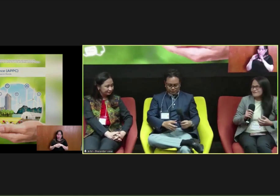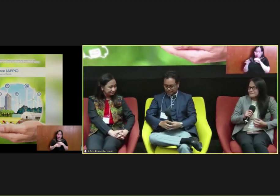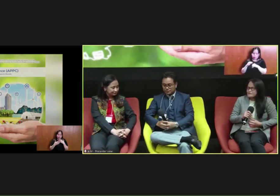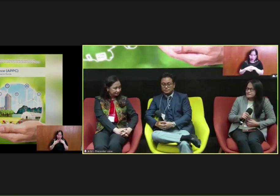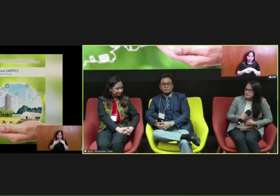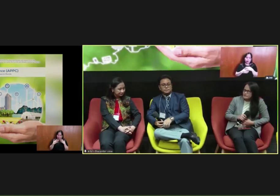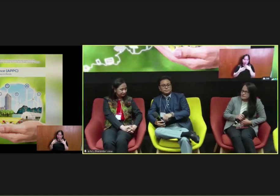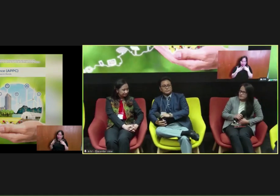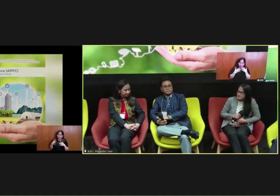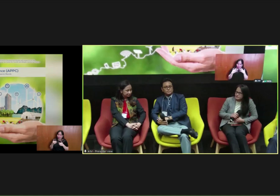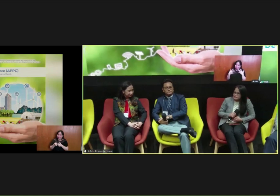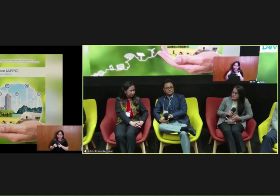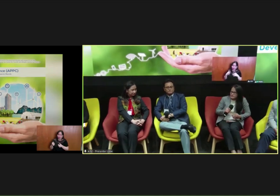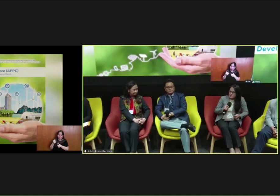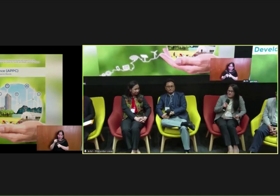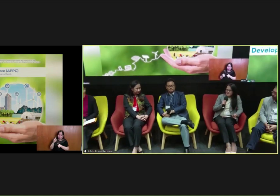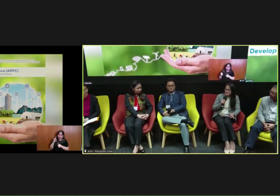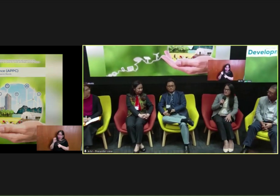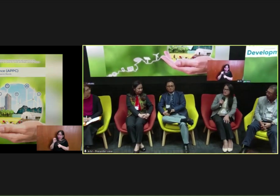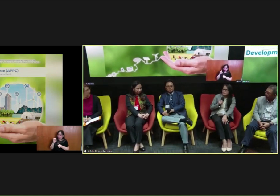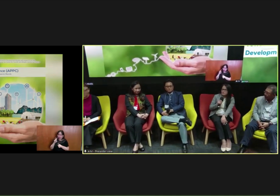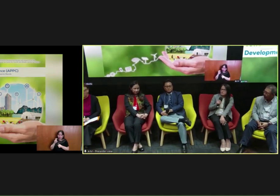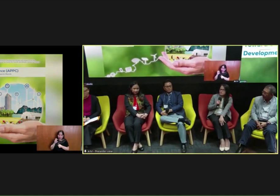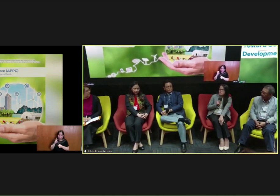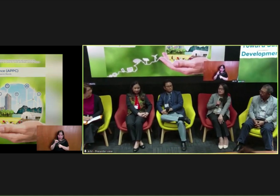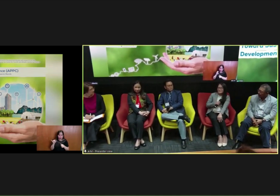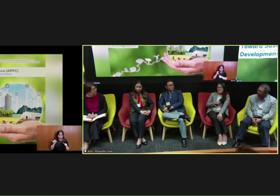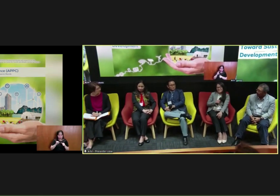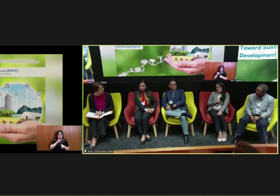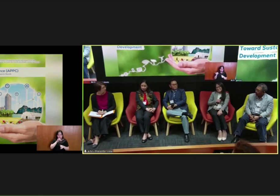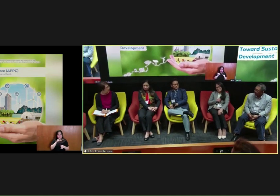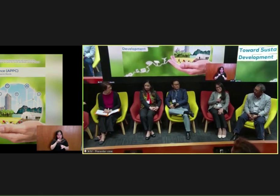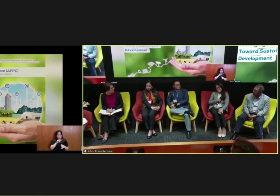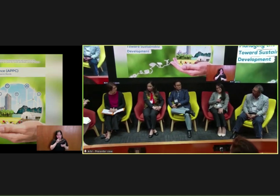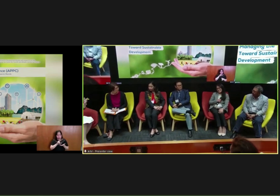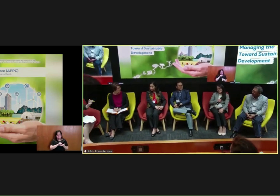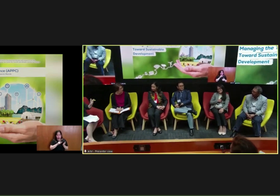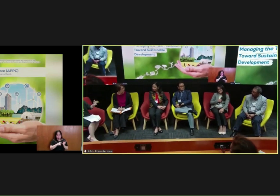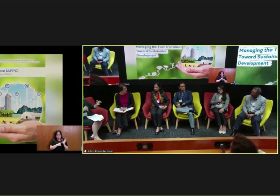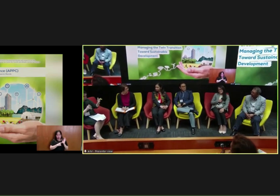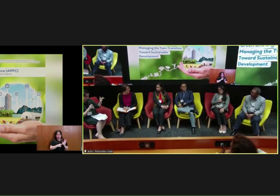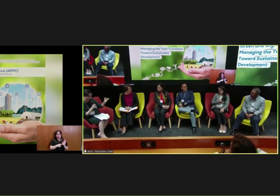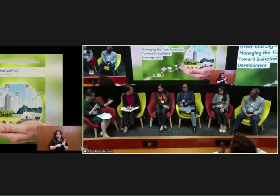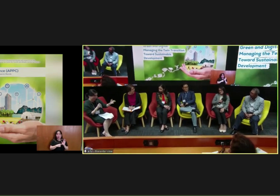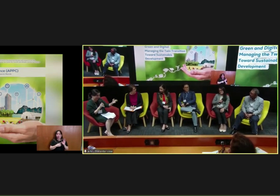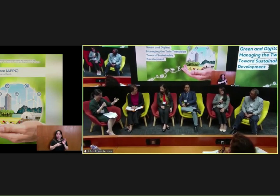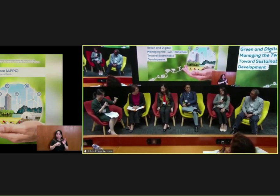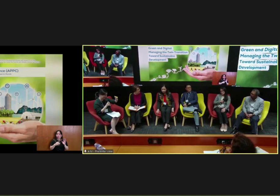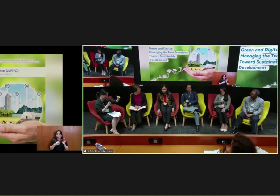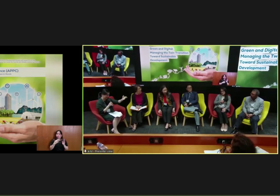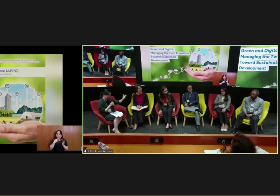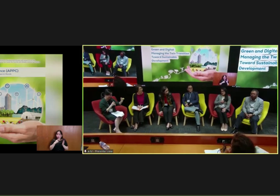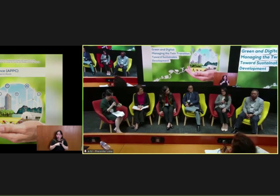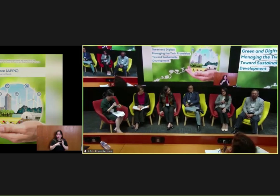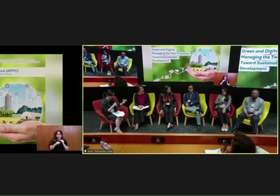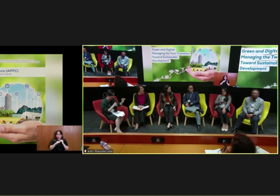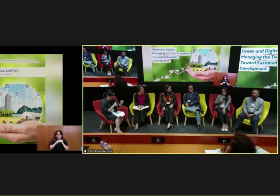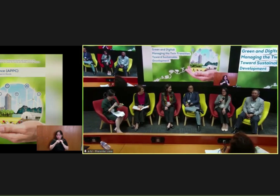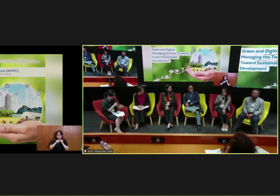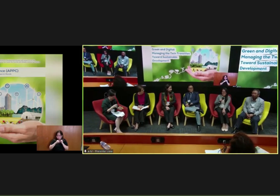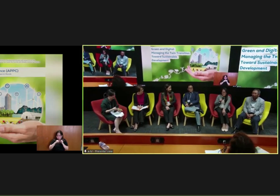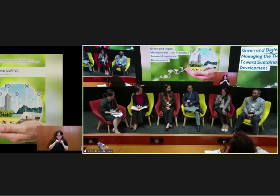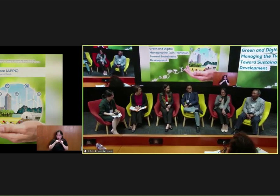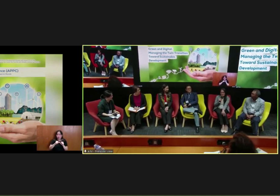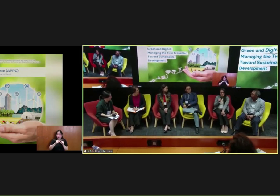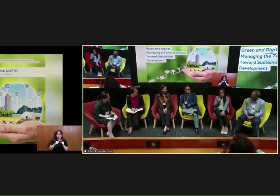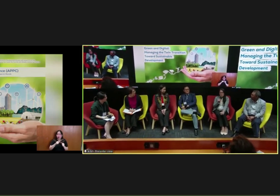Director Devera, ma'am, BSP also released in July this year your inaugural sustainability report. So go ahead, the floor is